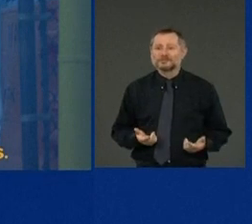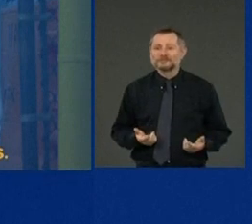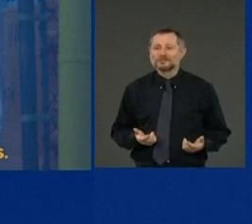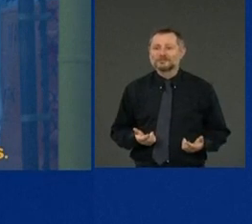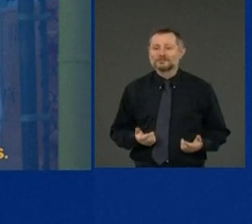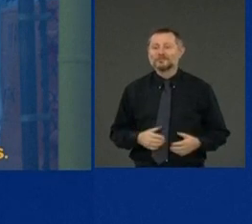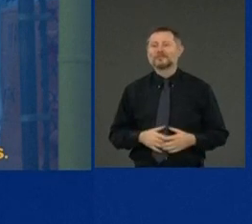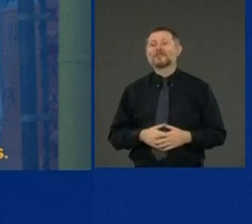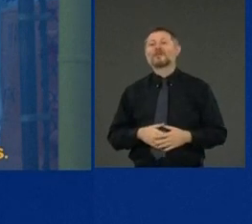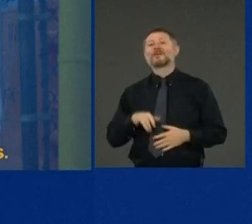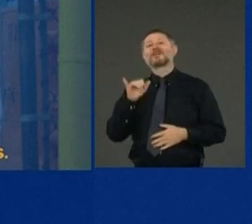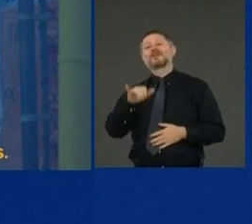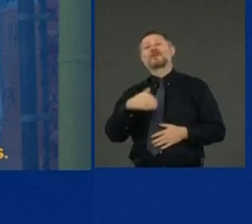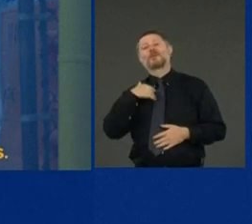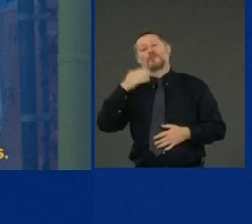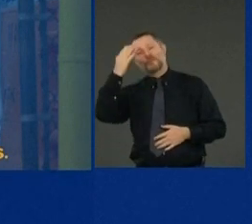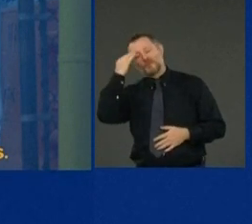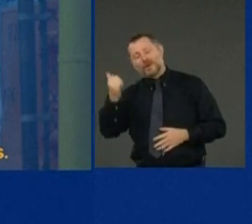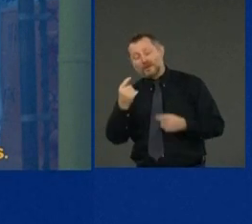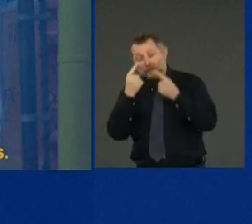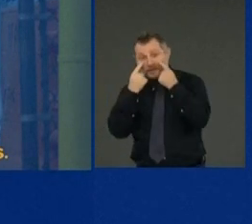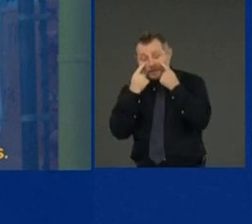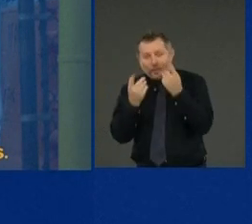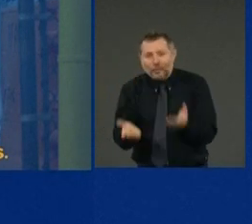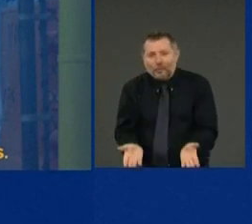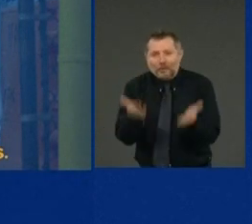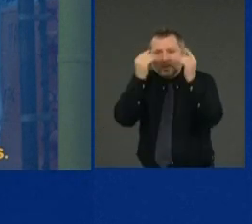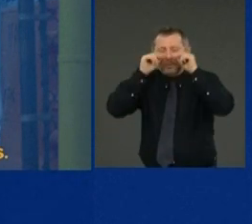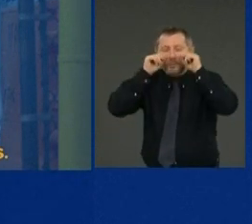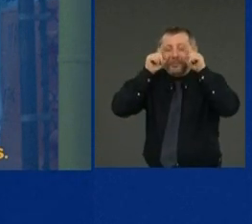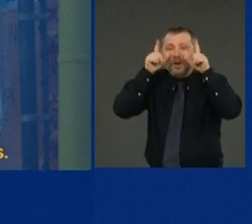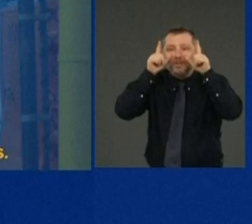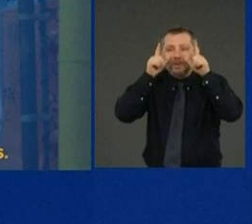That's why I say, wake up, America. Look at what they're telling you.